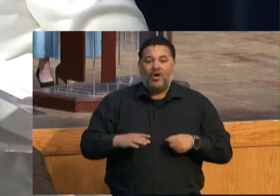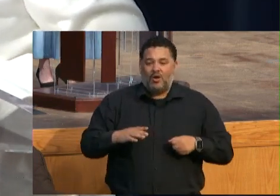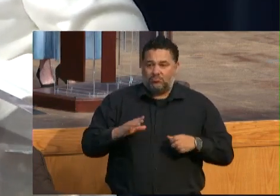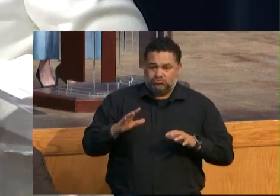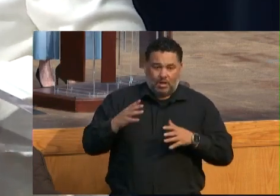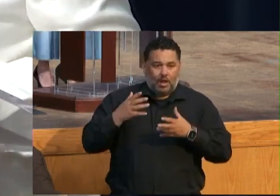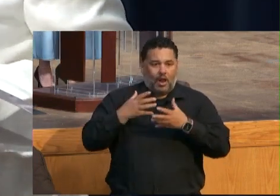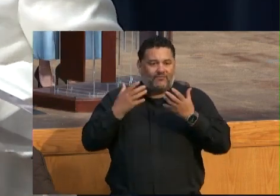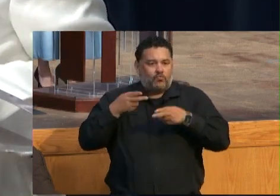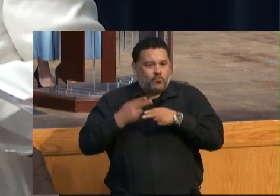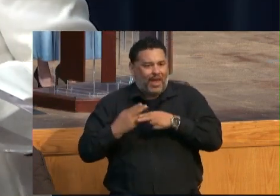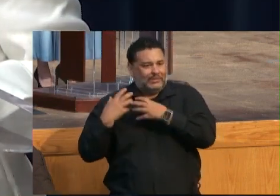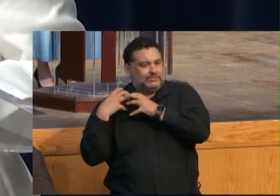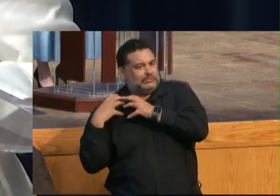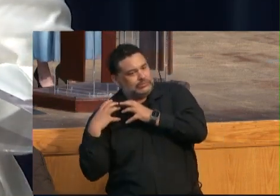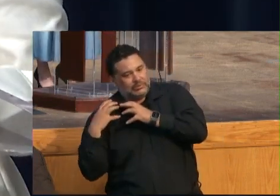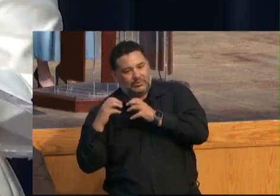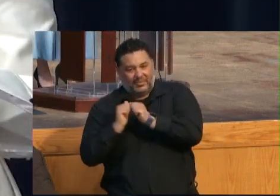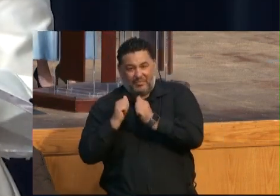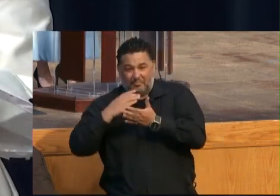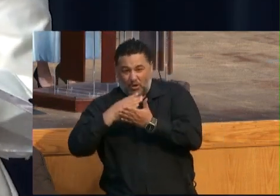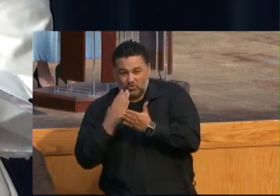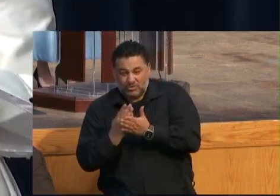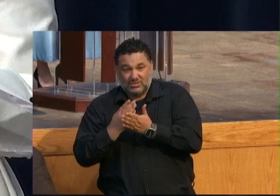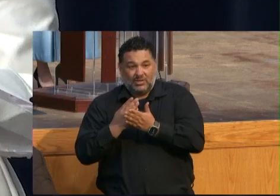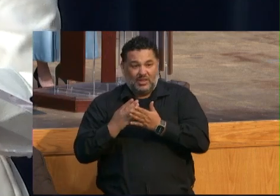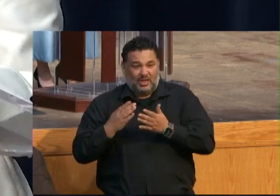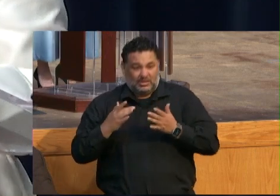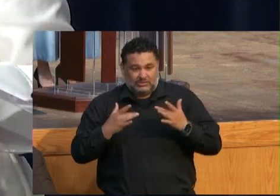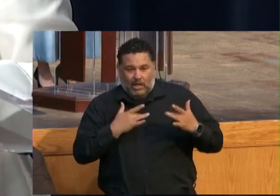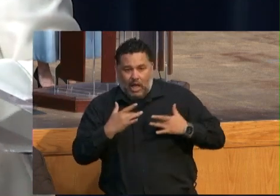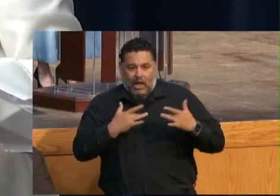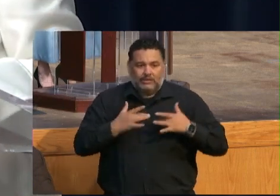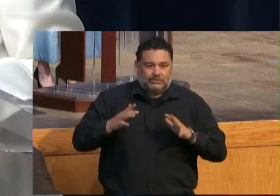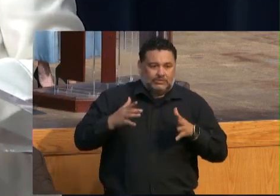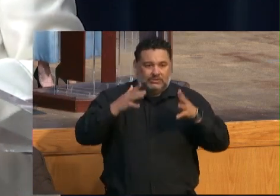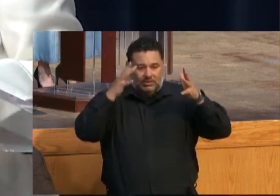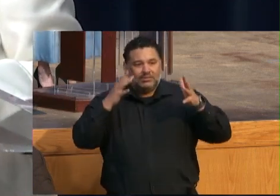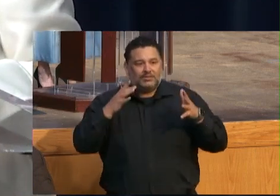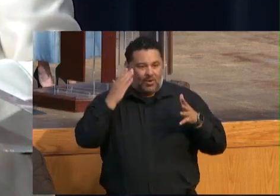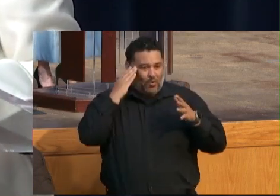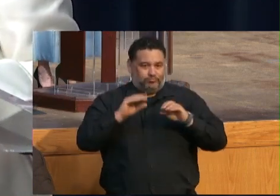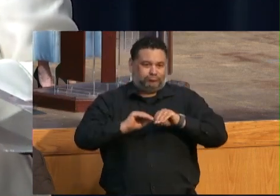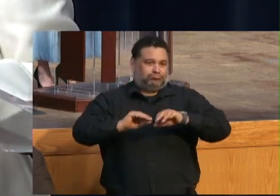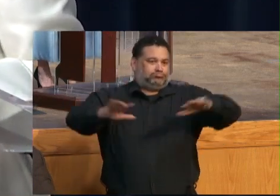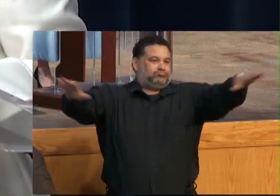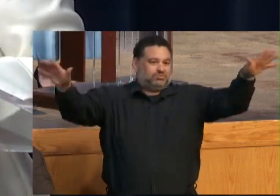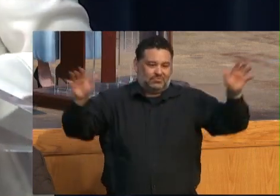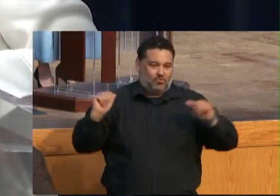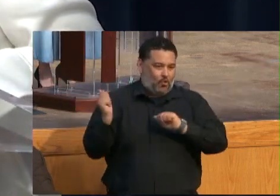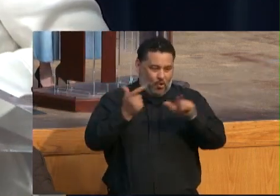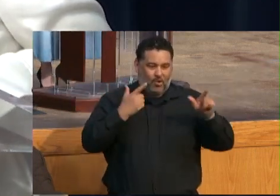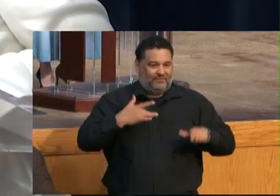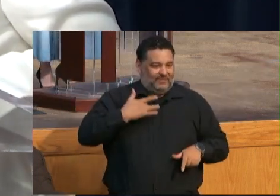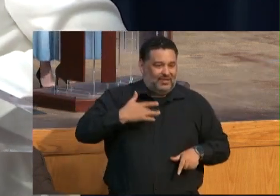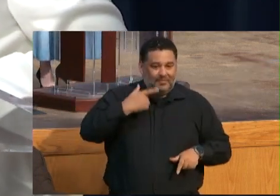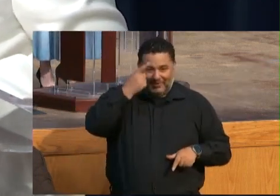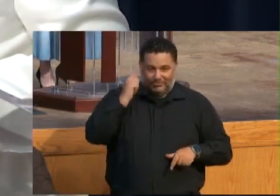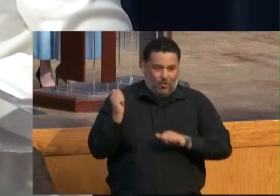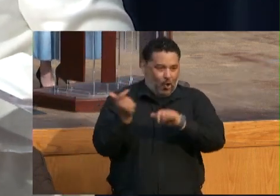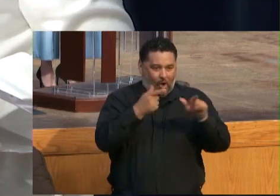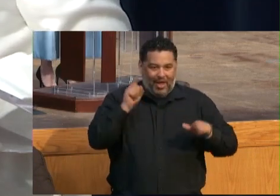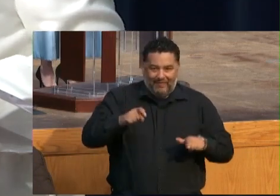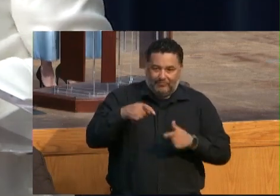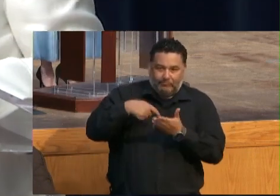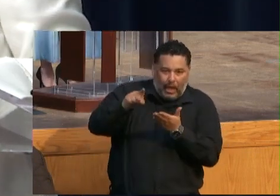And I know that that anxiety was permeating throughout this college because we all have to pay bills. And in the back of